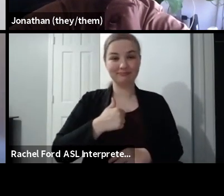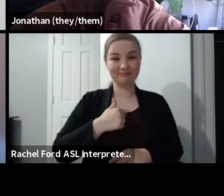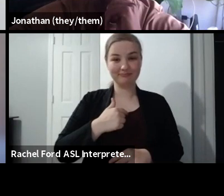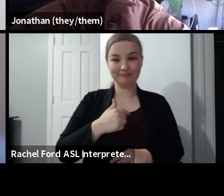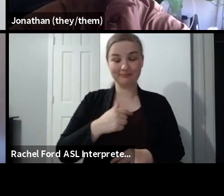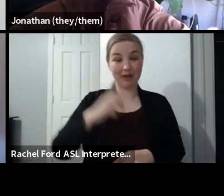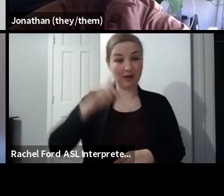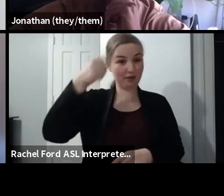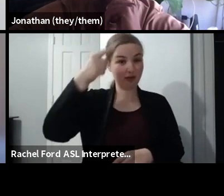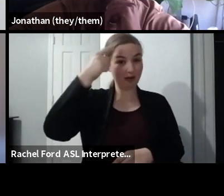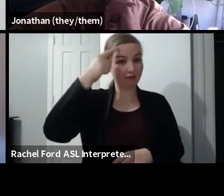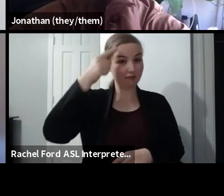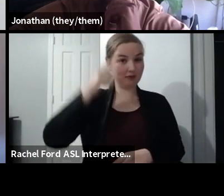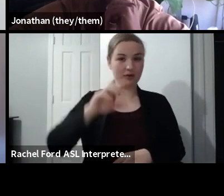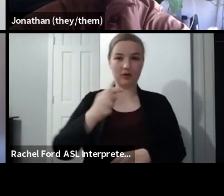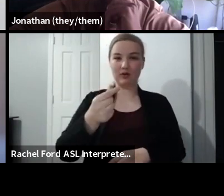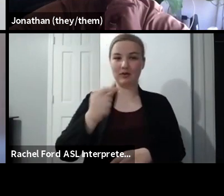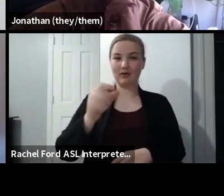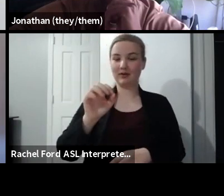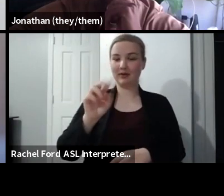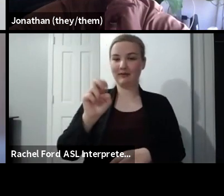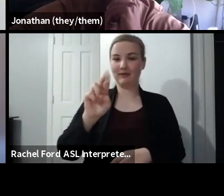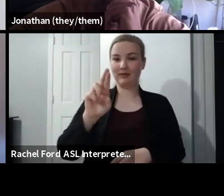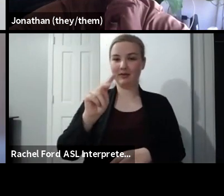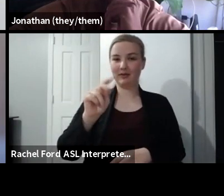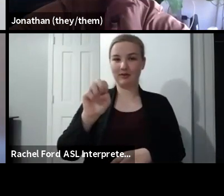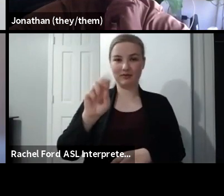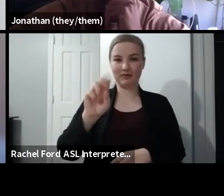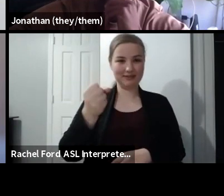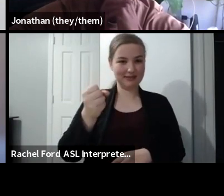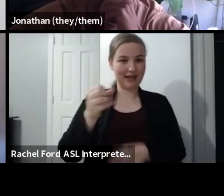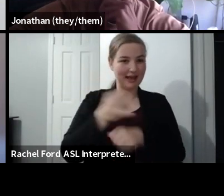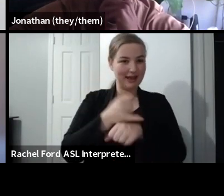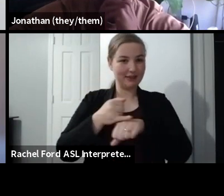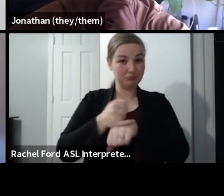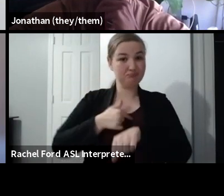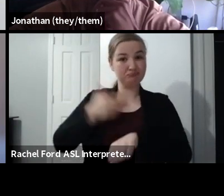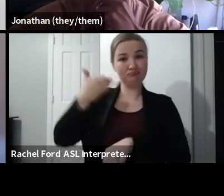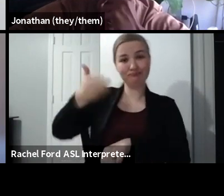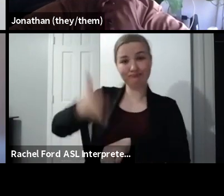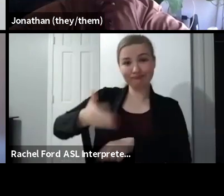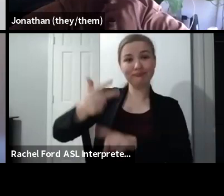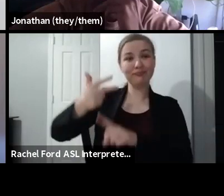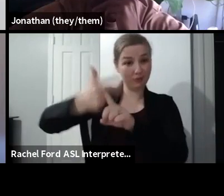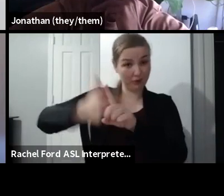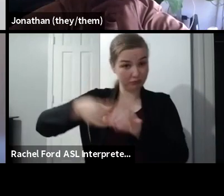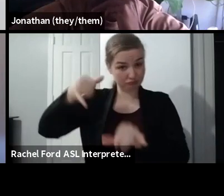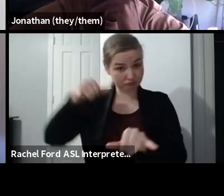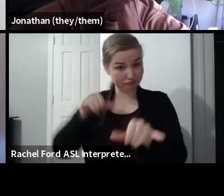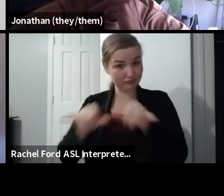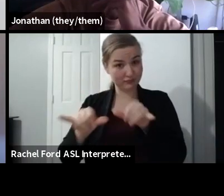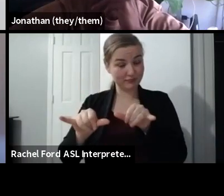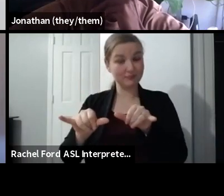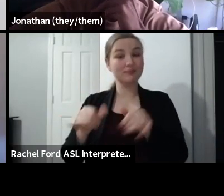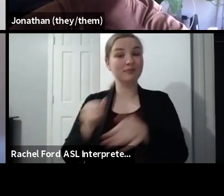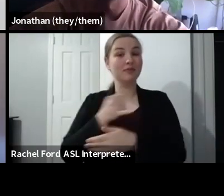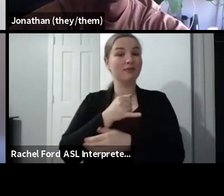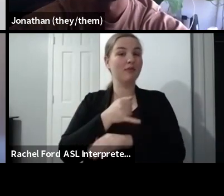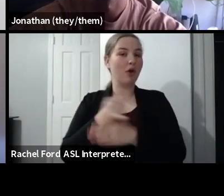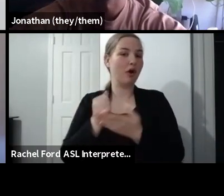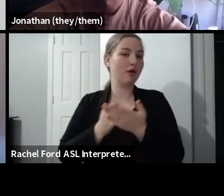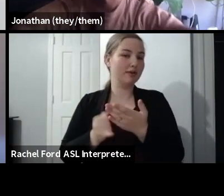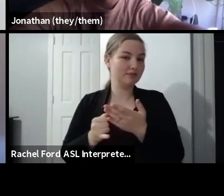next 3 months in an artist residency there through through NADA, New Art